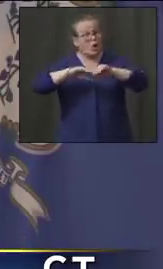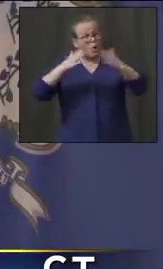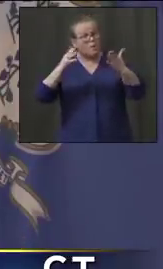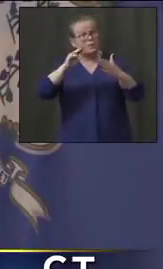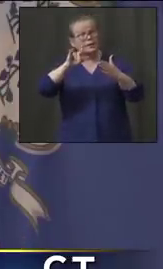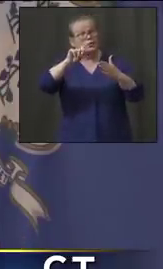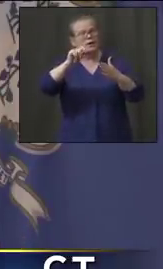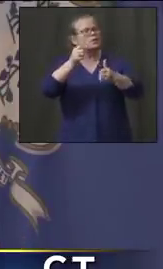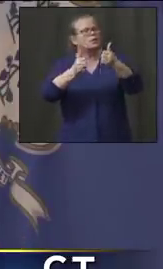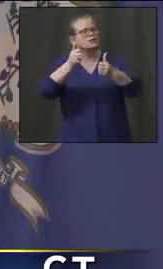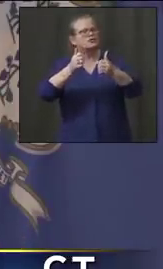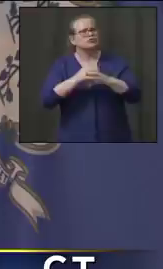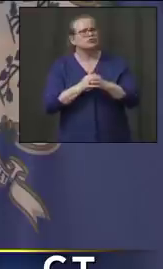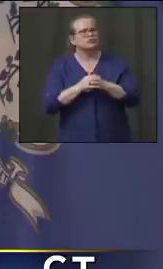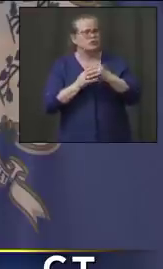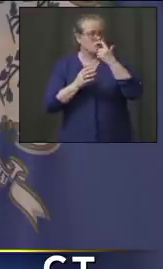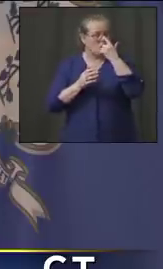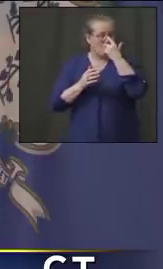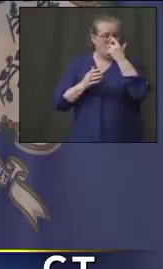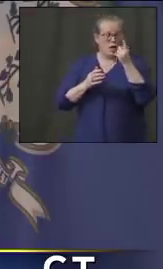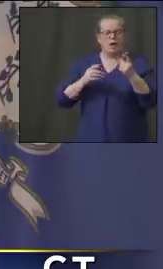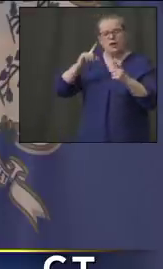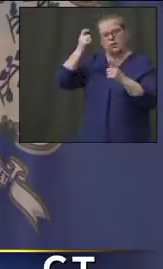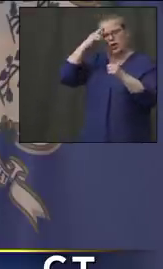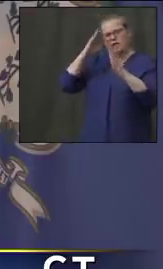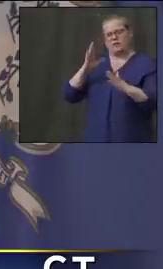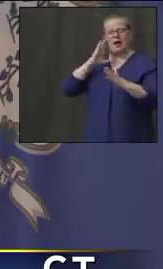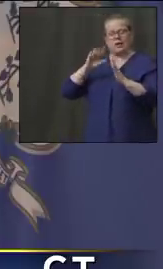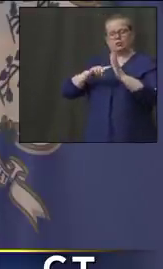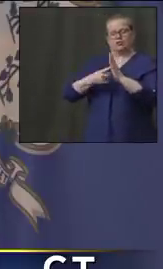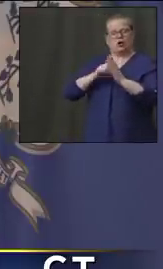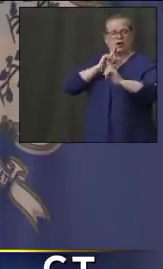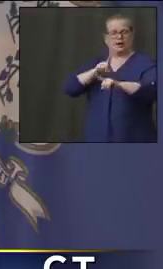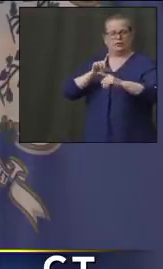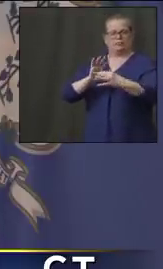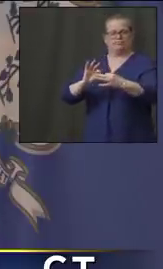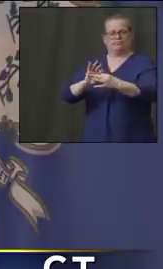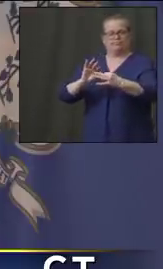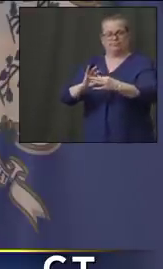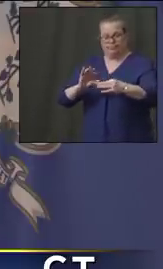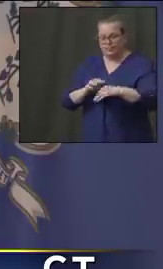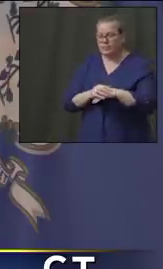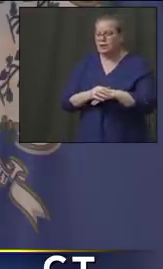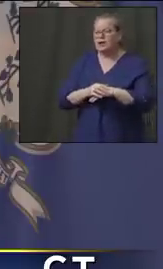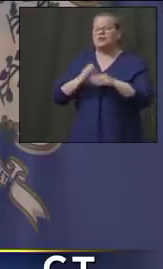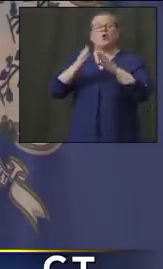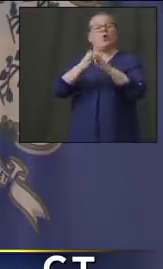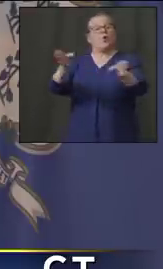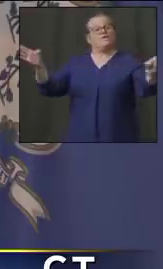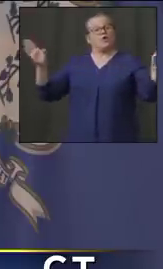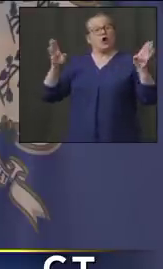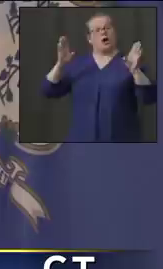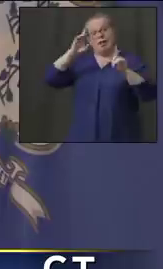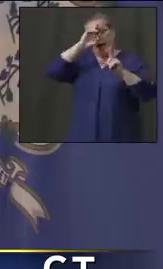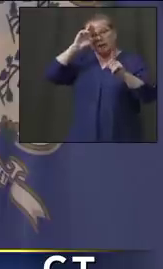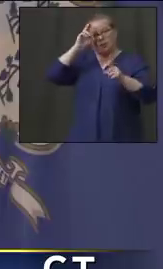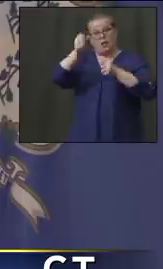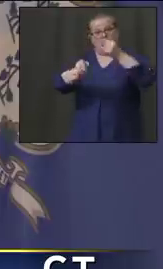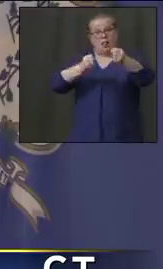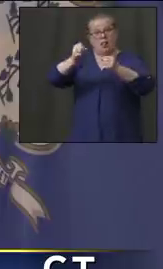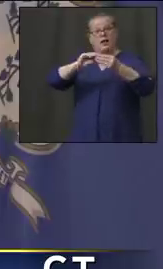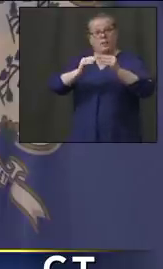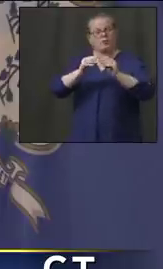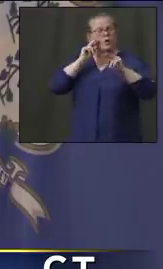and capacity, as we said before. That's why I think it's a really important metric. So even though perhaps in New London, they've got a few